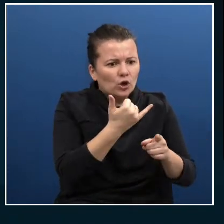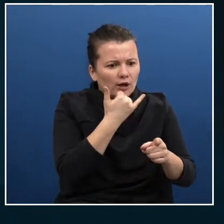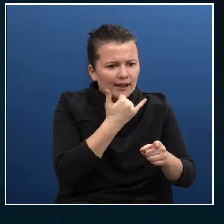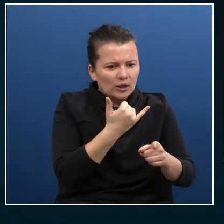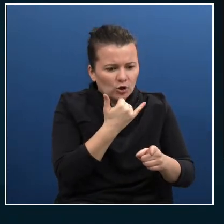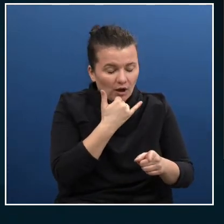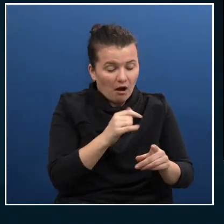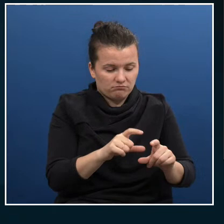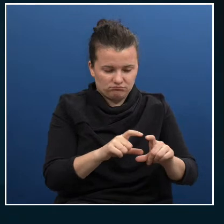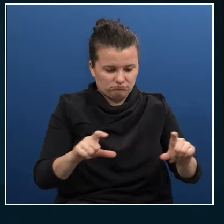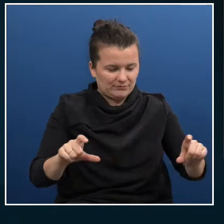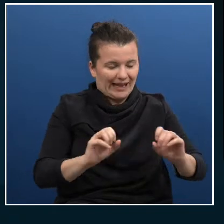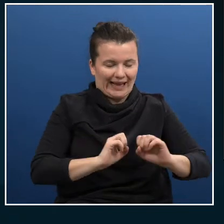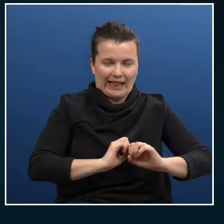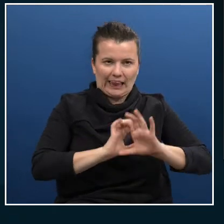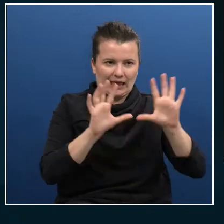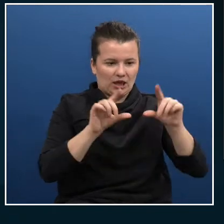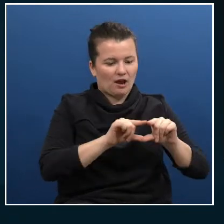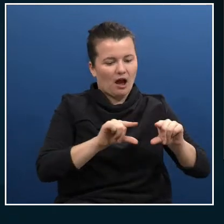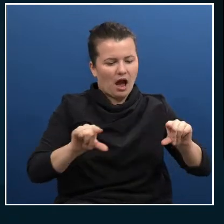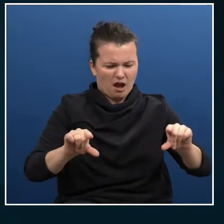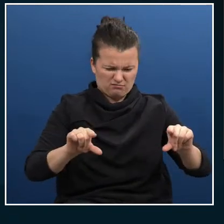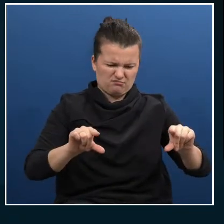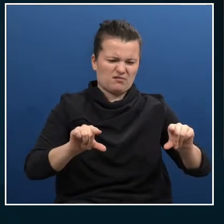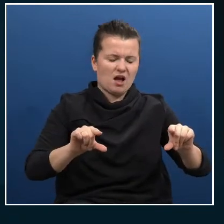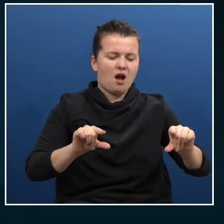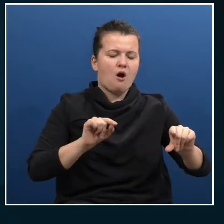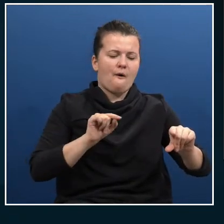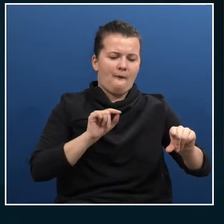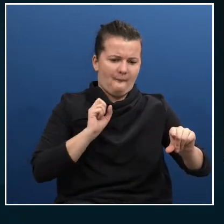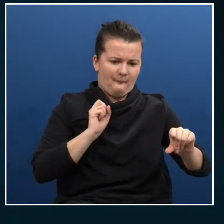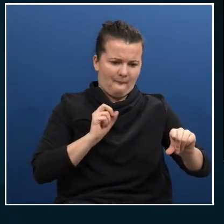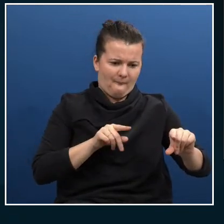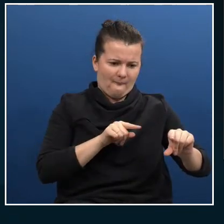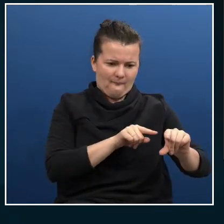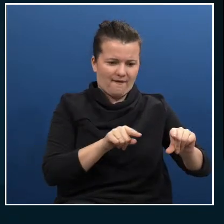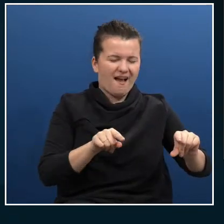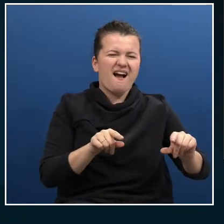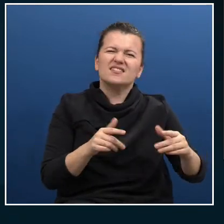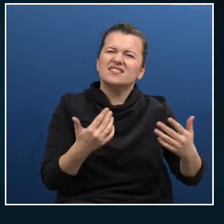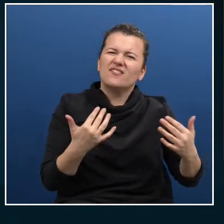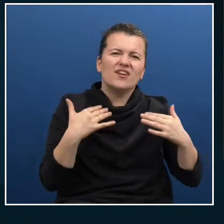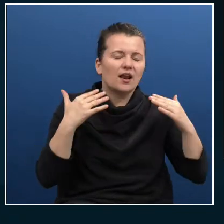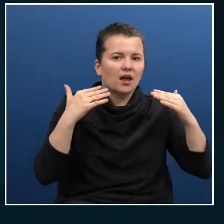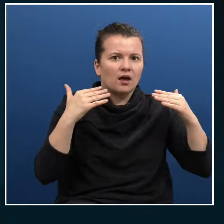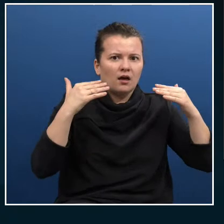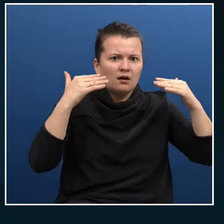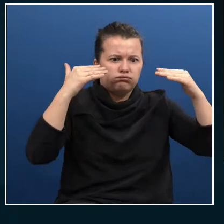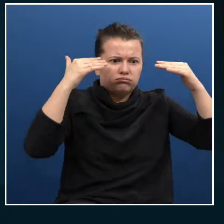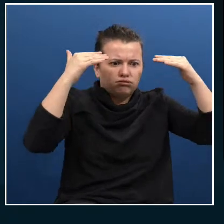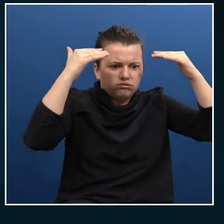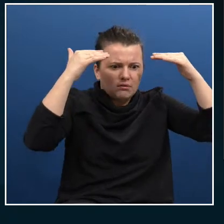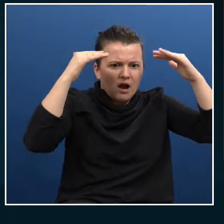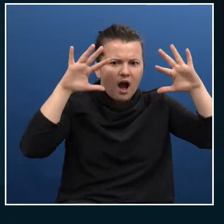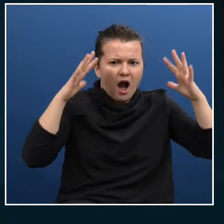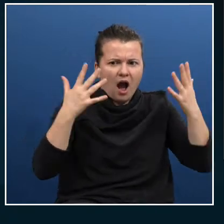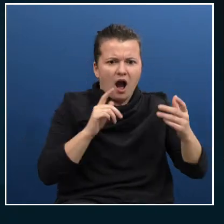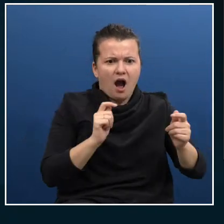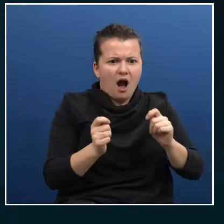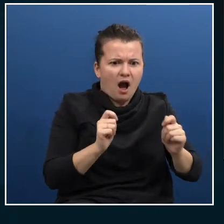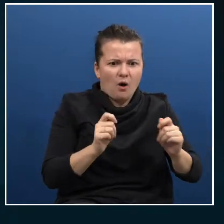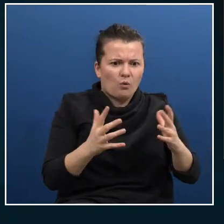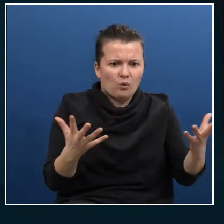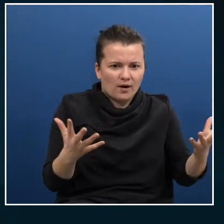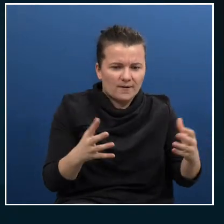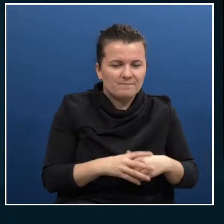was, I still felt a bit overwhelmed, to be honest, because if you really look at an